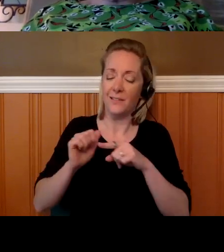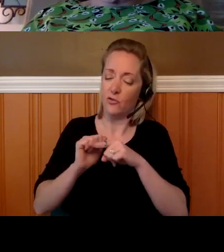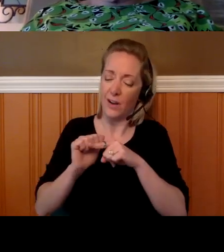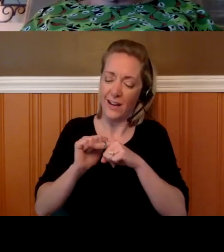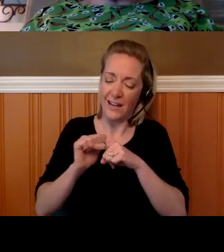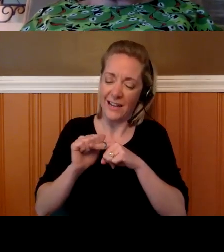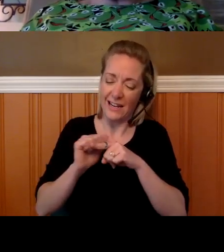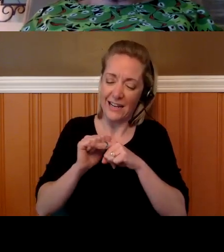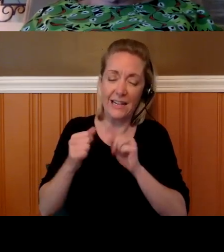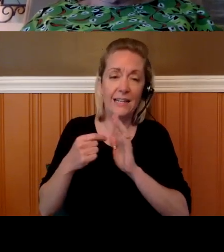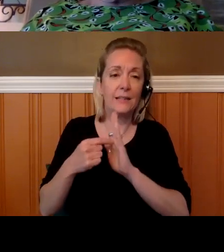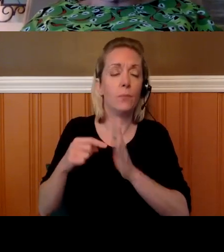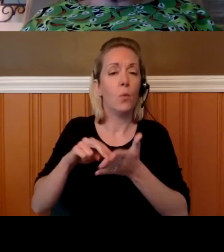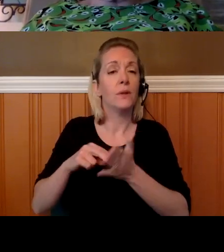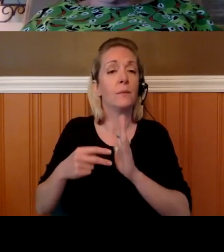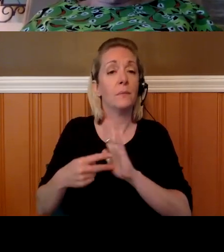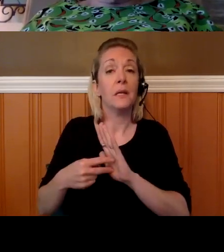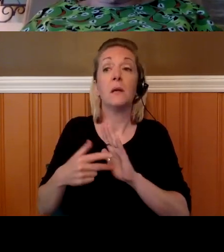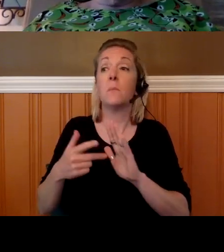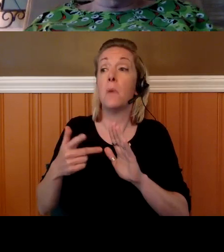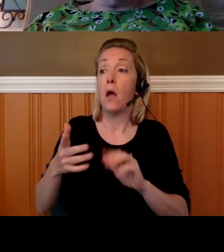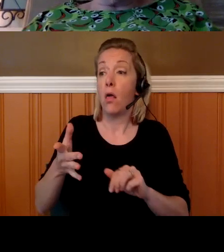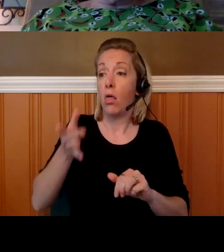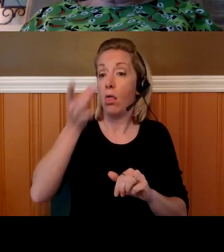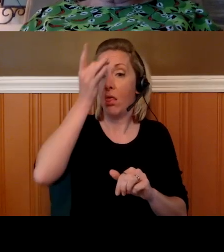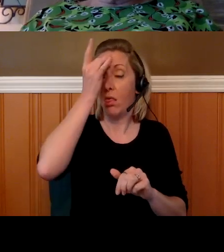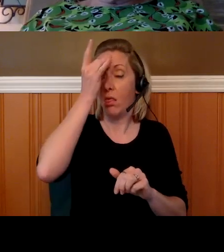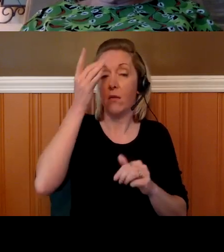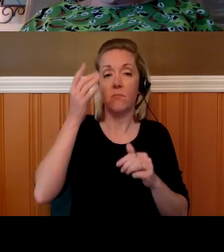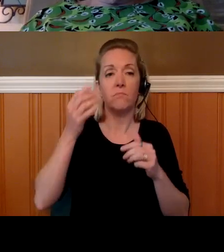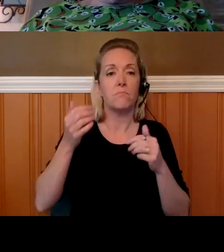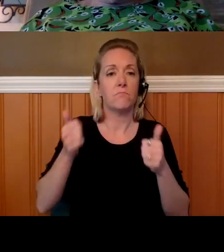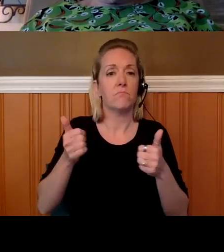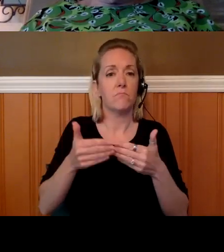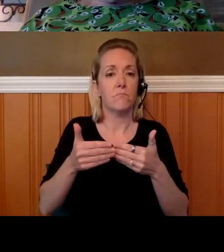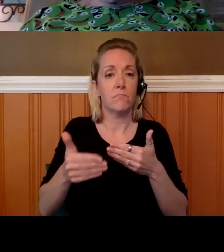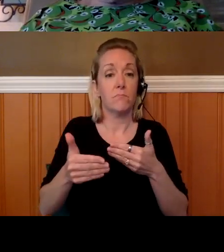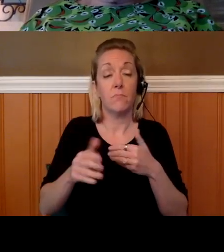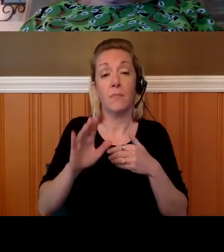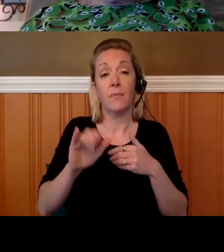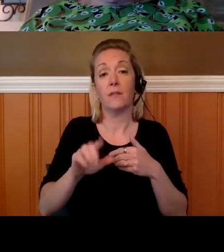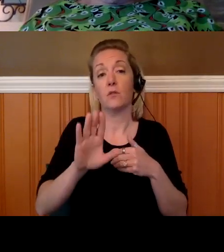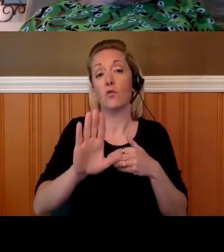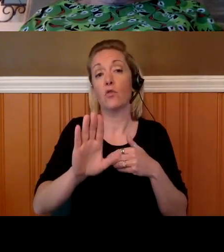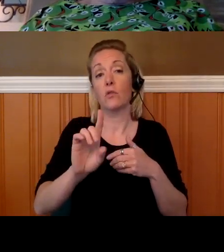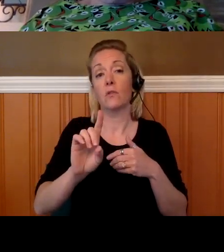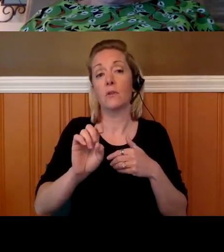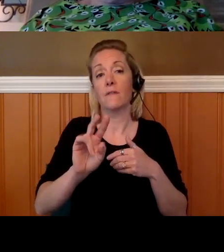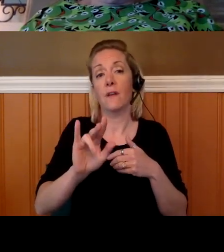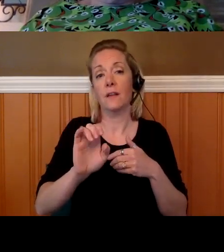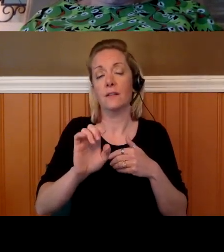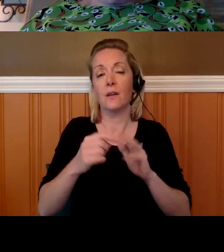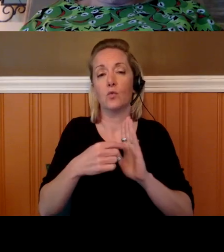the symbol is, she knows what it is. This is her device. I want to show you her.